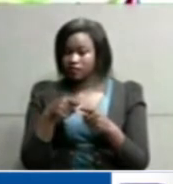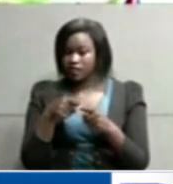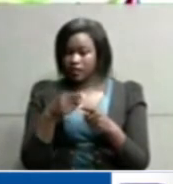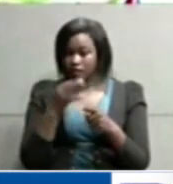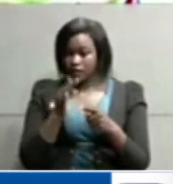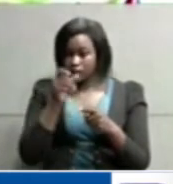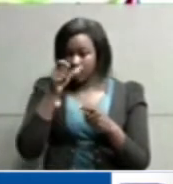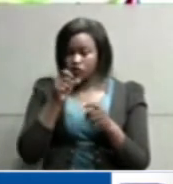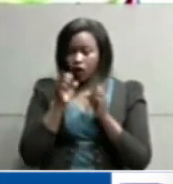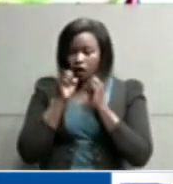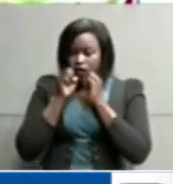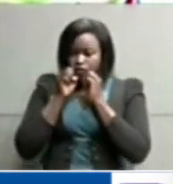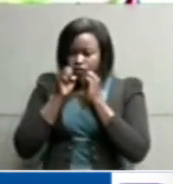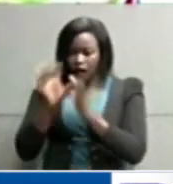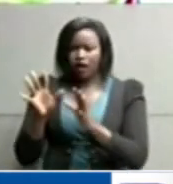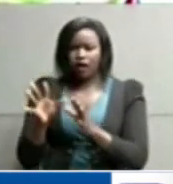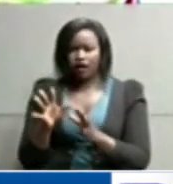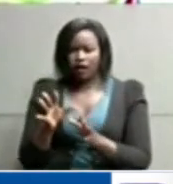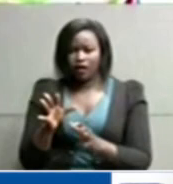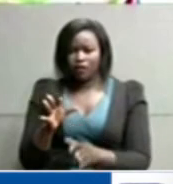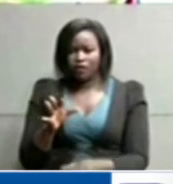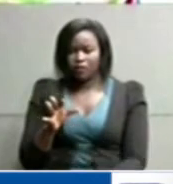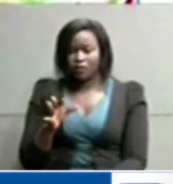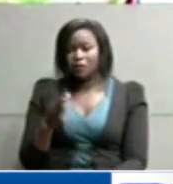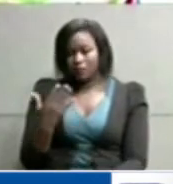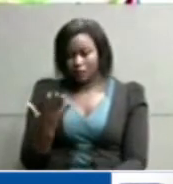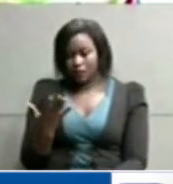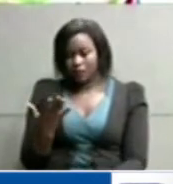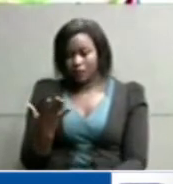okwetyamura, sneezing out,